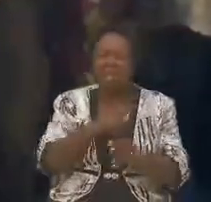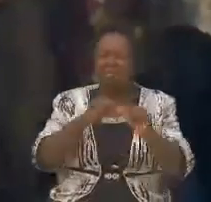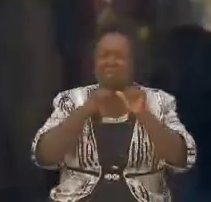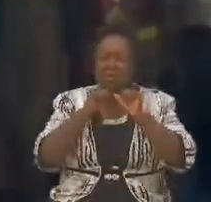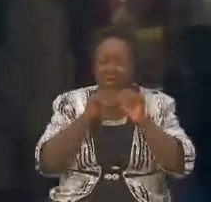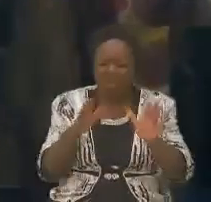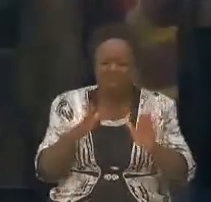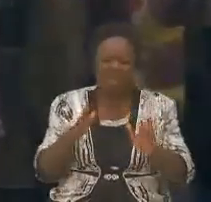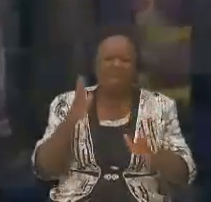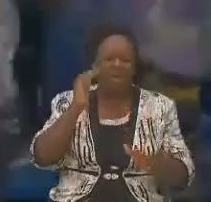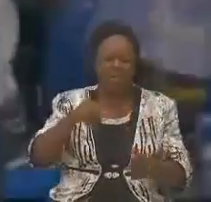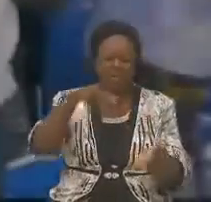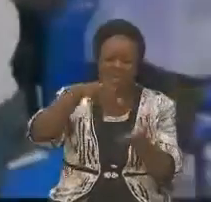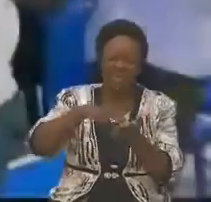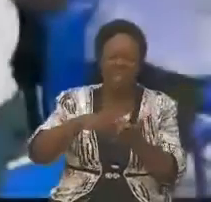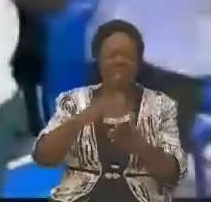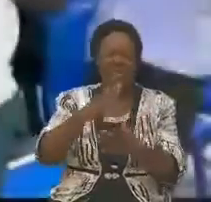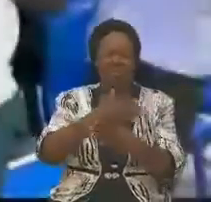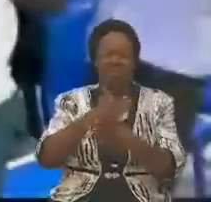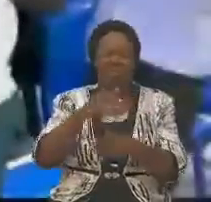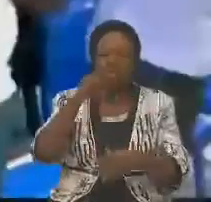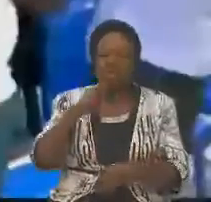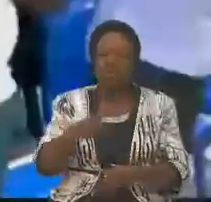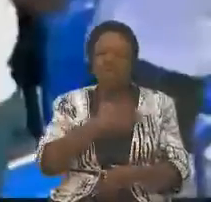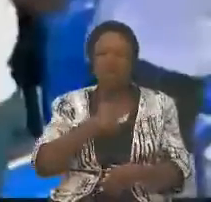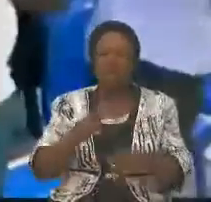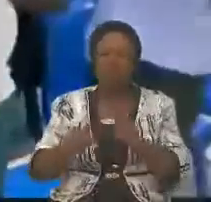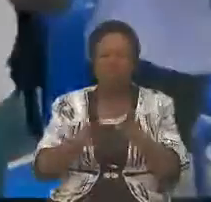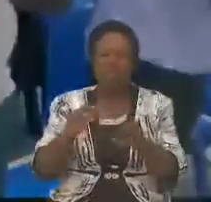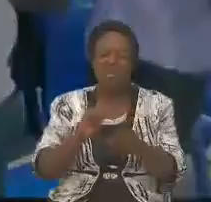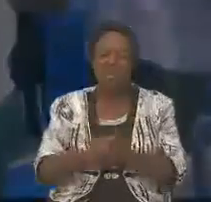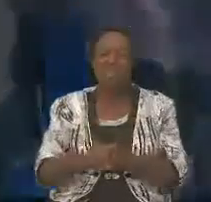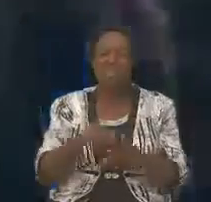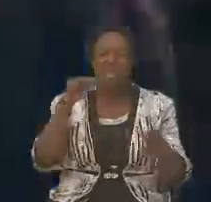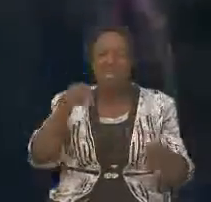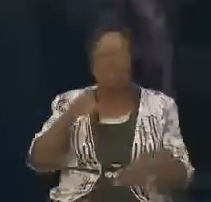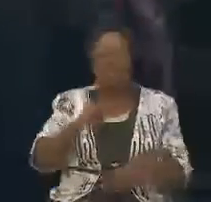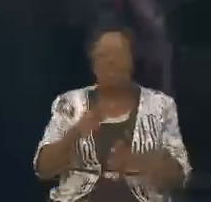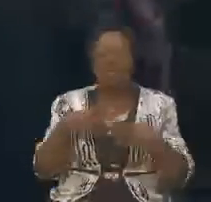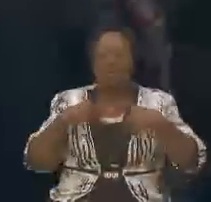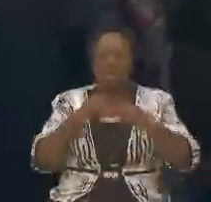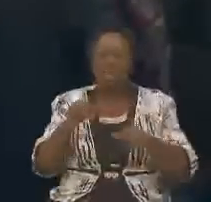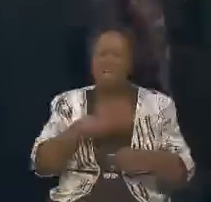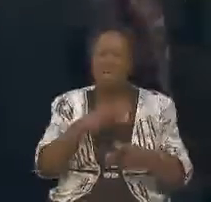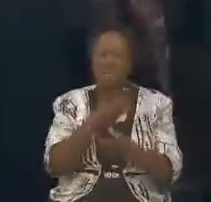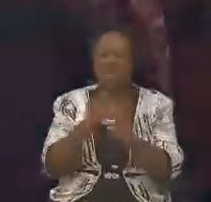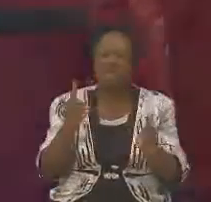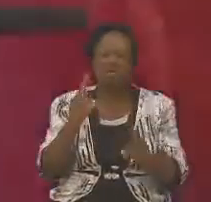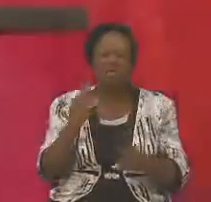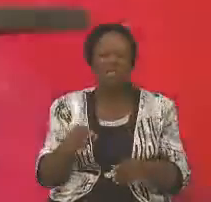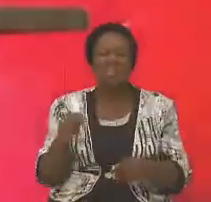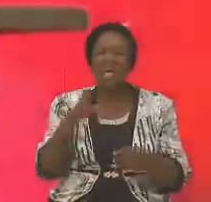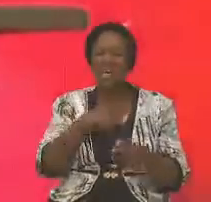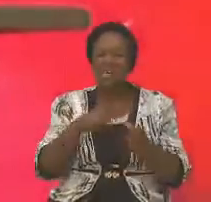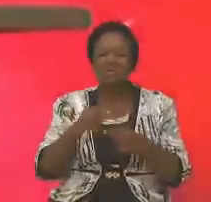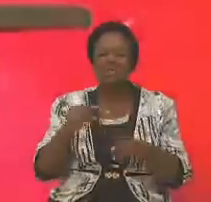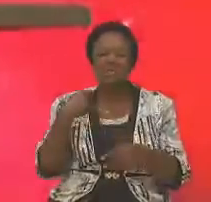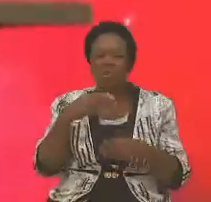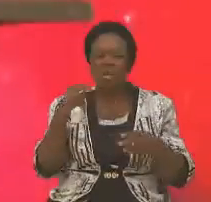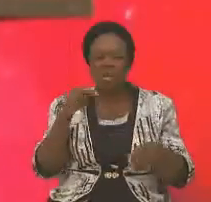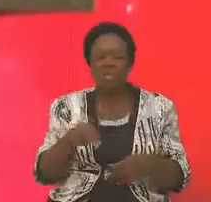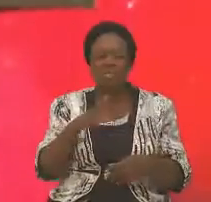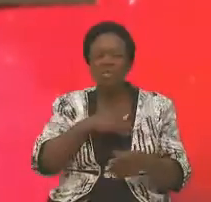Nothing will stand between you and the people who need your healing, who need your deliverance, and who need your redemption. Touch